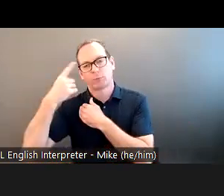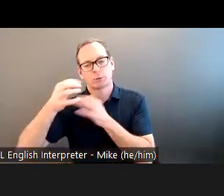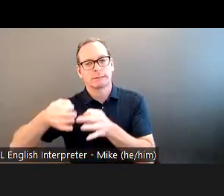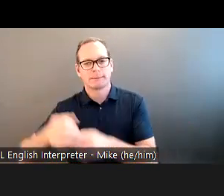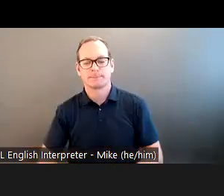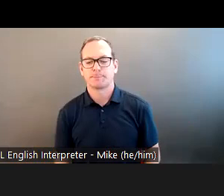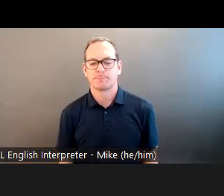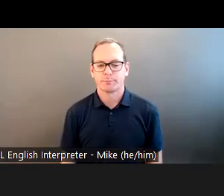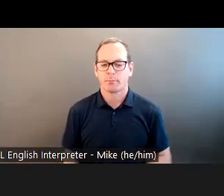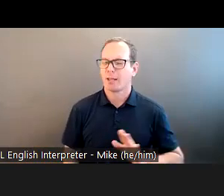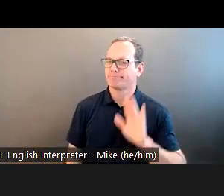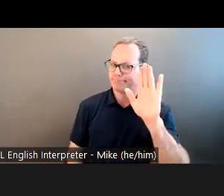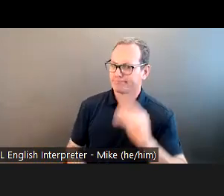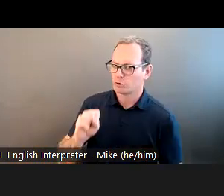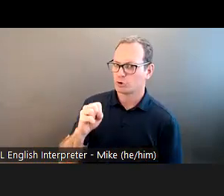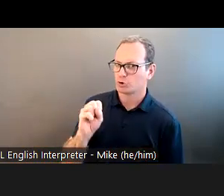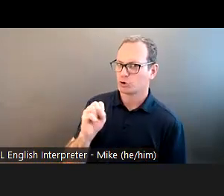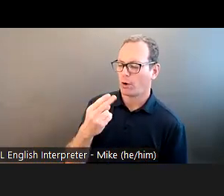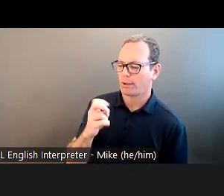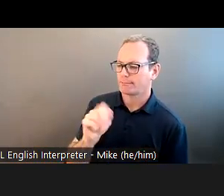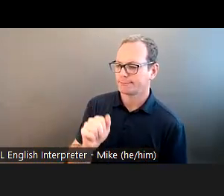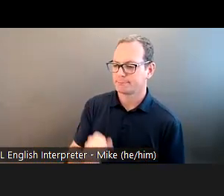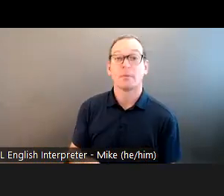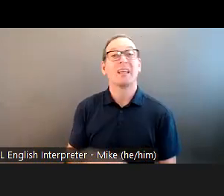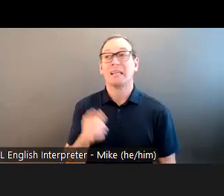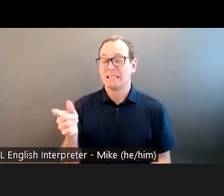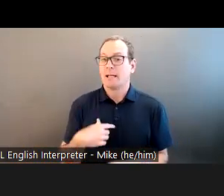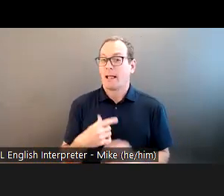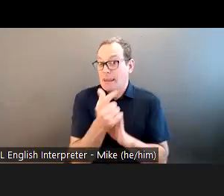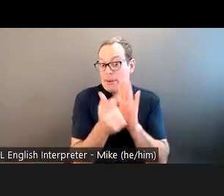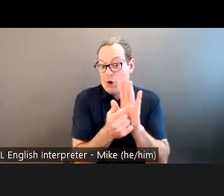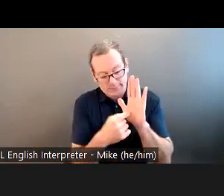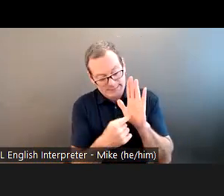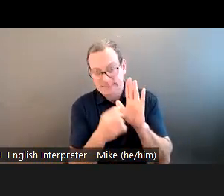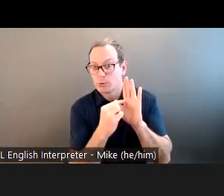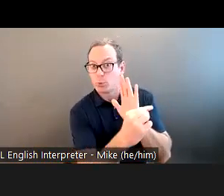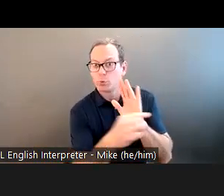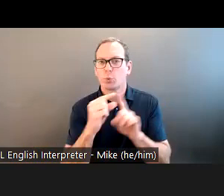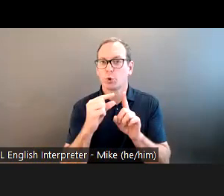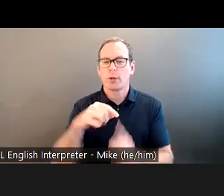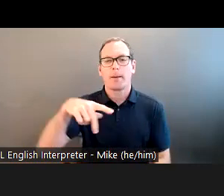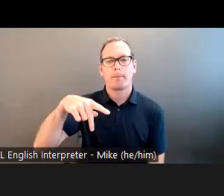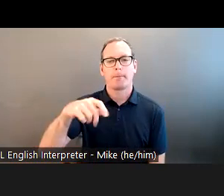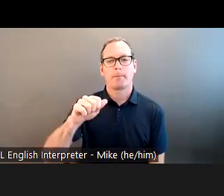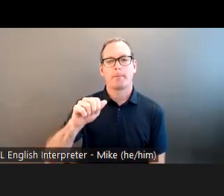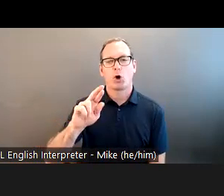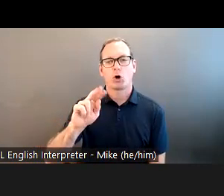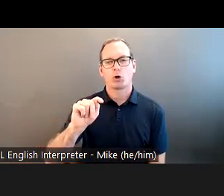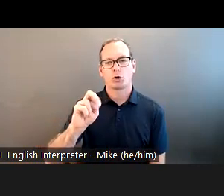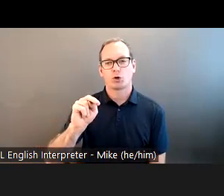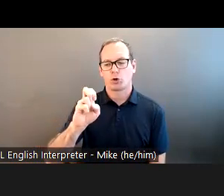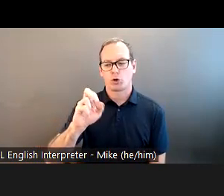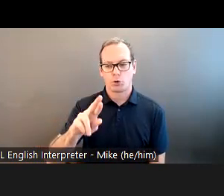Substitute Decisions Act, also defines partner in the legislation, because this doesn't necessarily mean same-sex partner